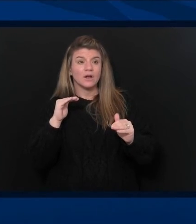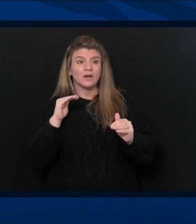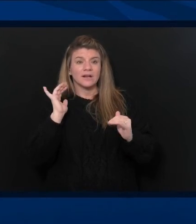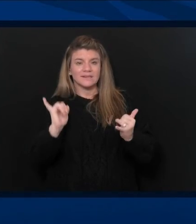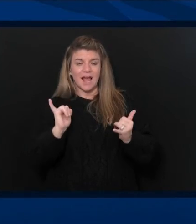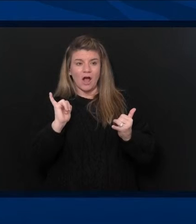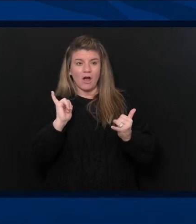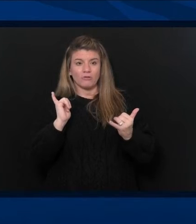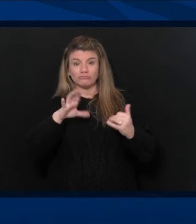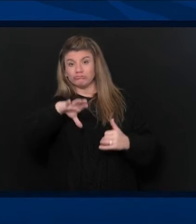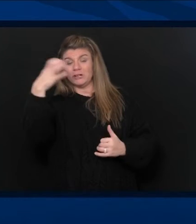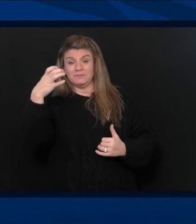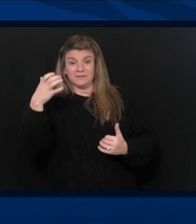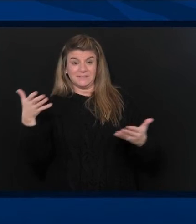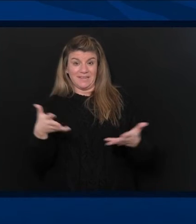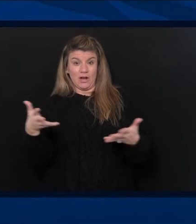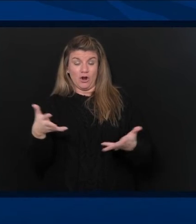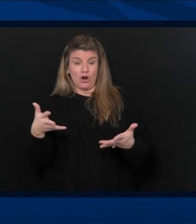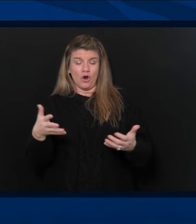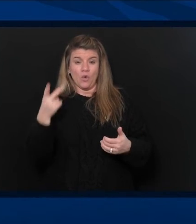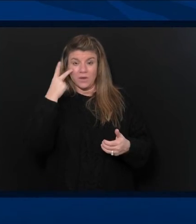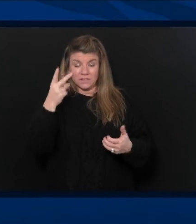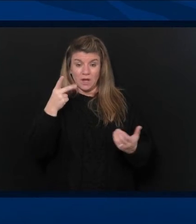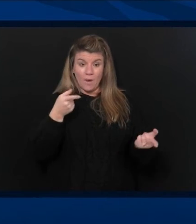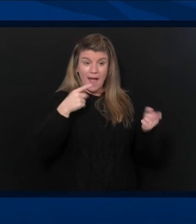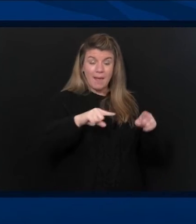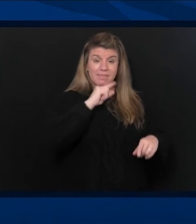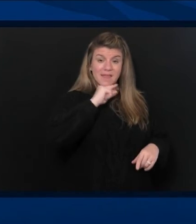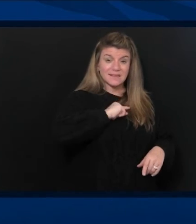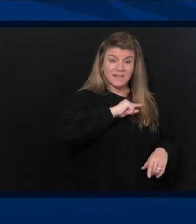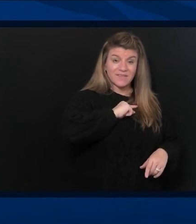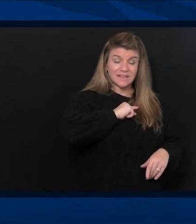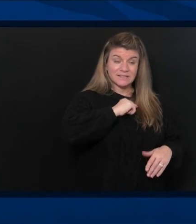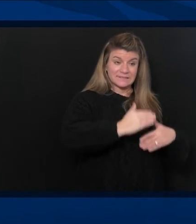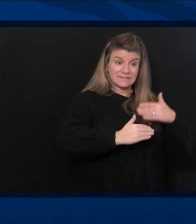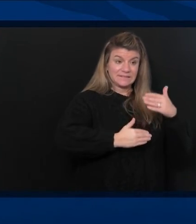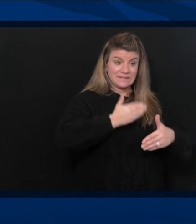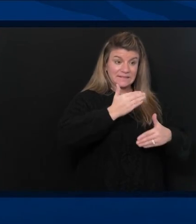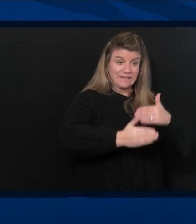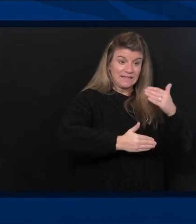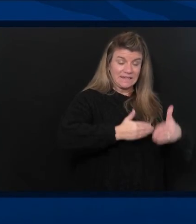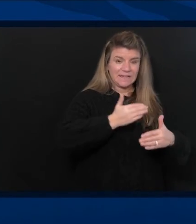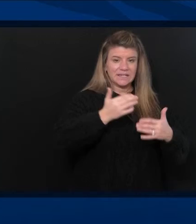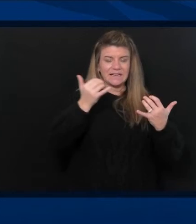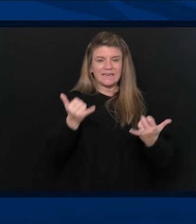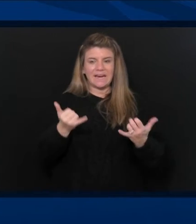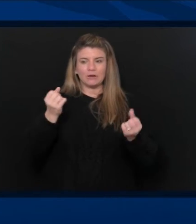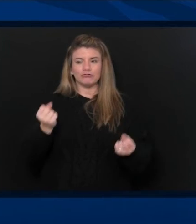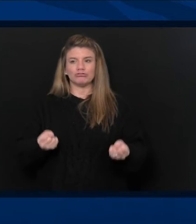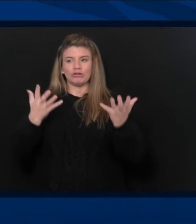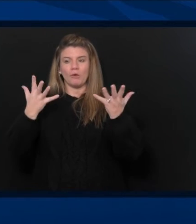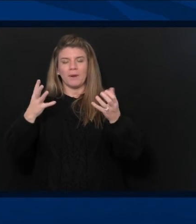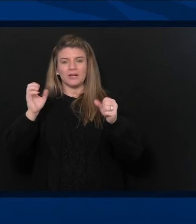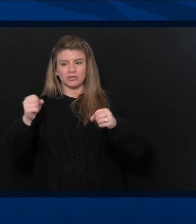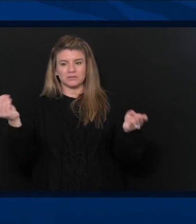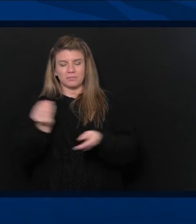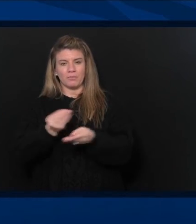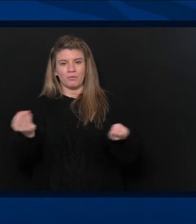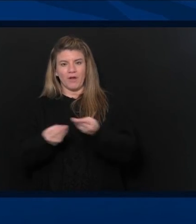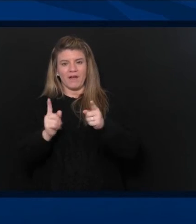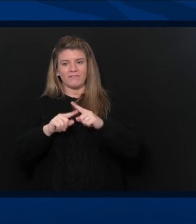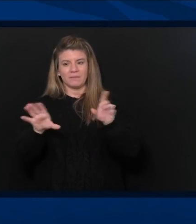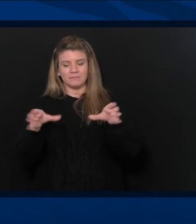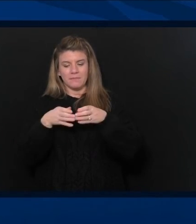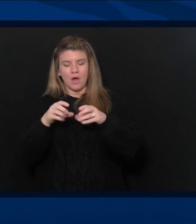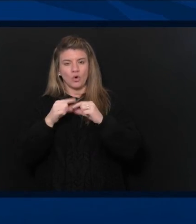into Christmas, given the trend that we saw at Thanksgiving and given the fact that still most of the spread is from small groups of